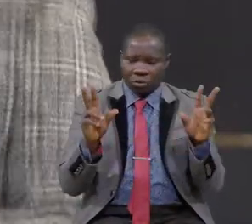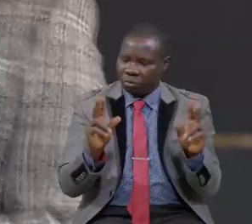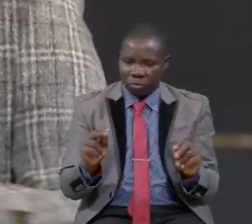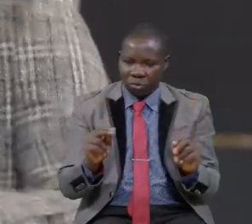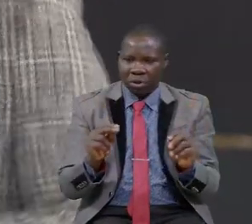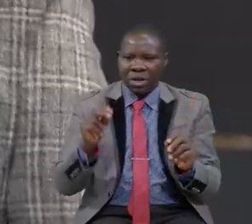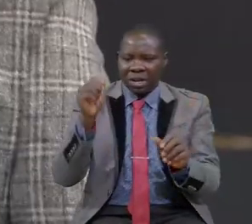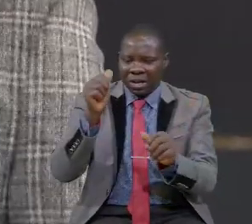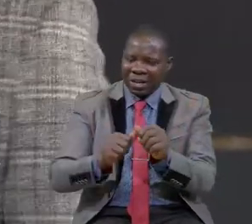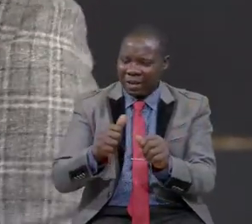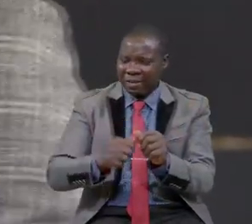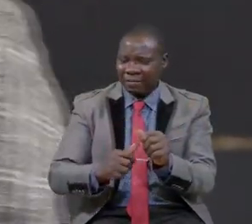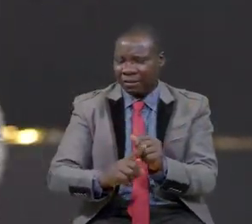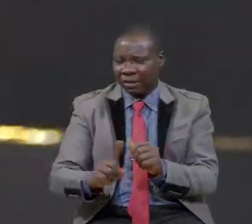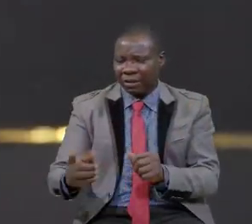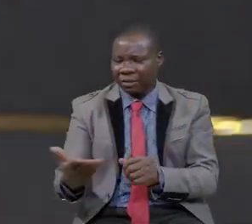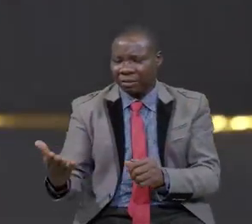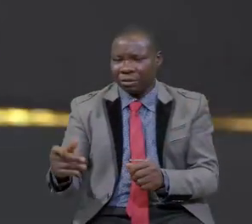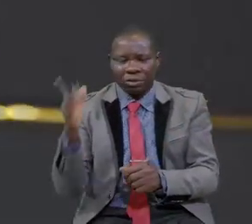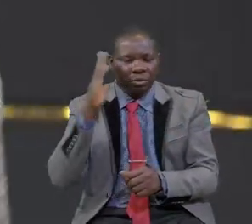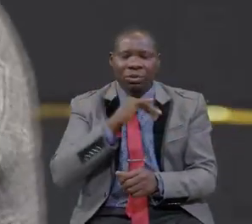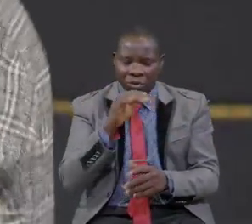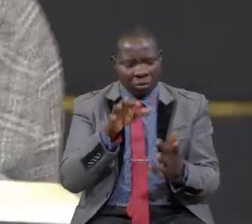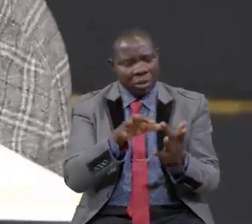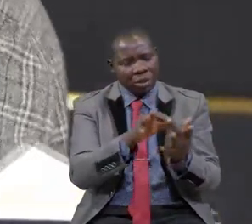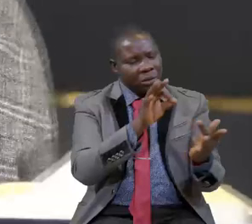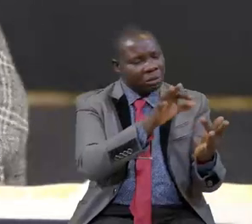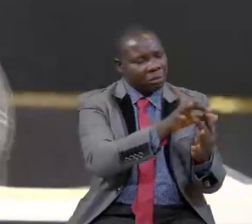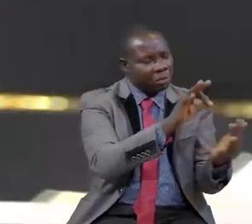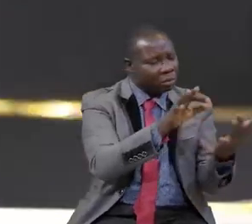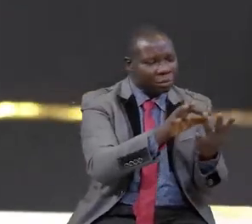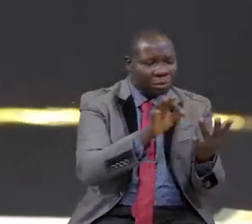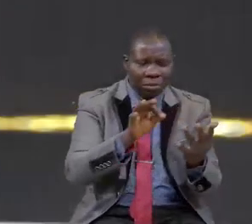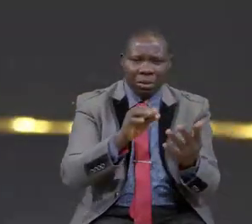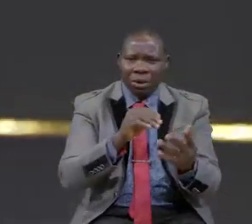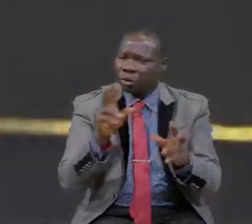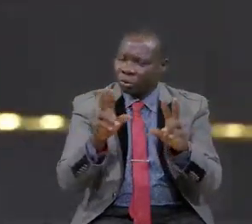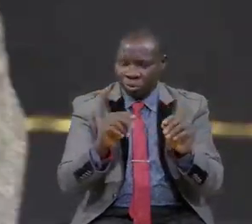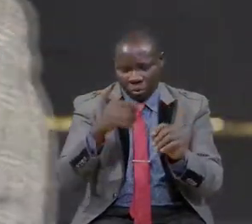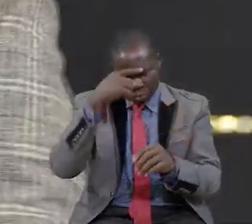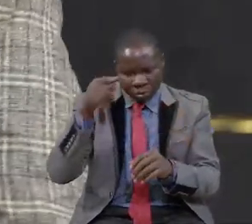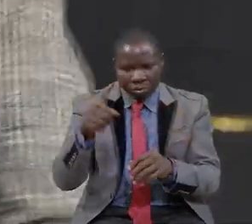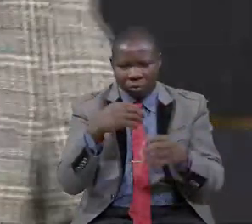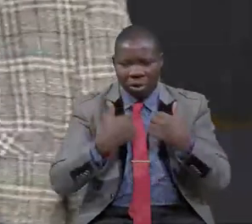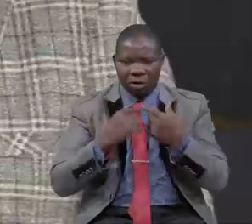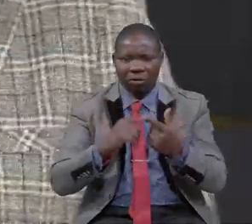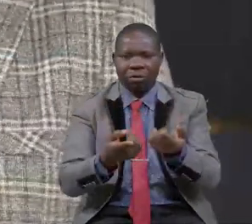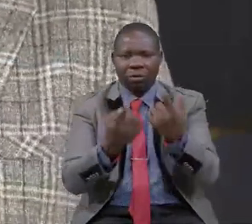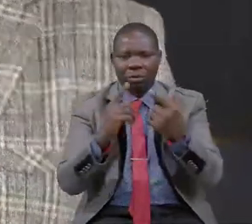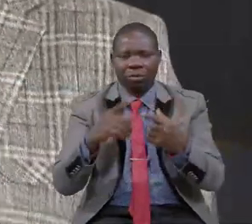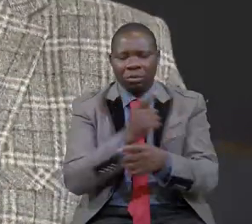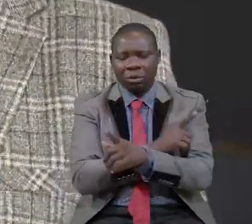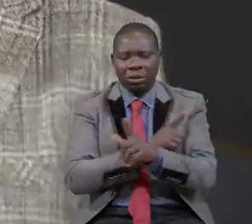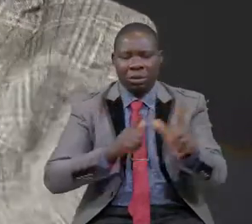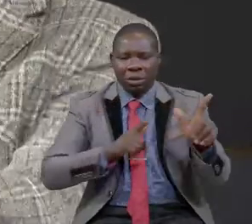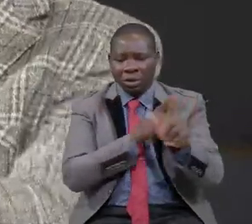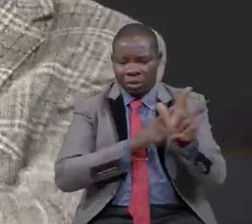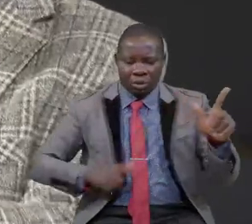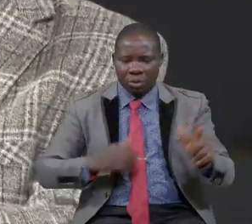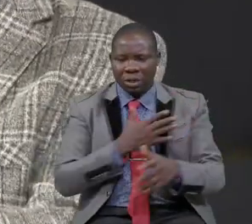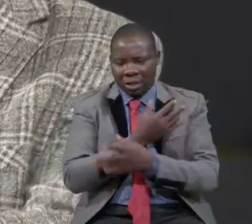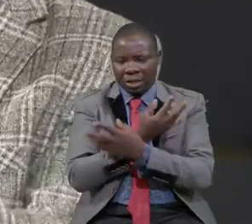and choose and select, because you have to come to the Lord and repent and turn away